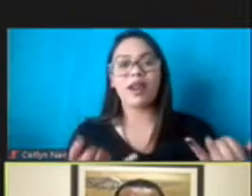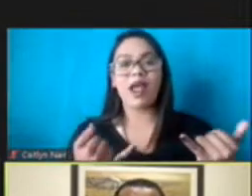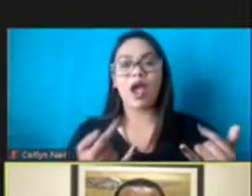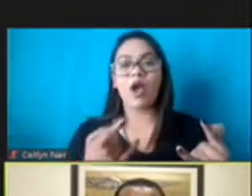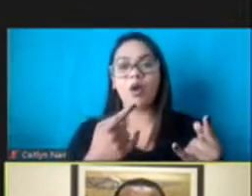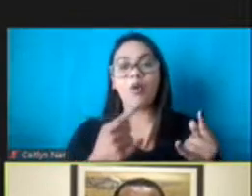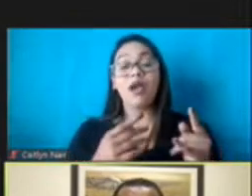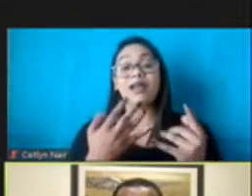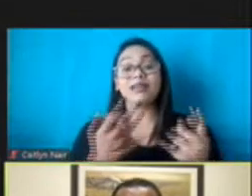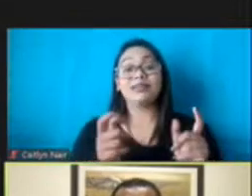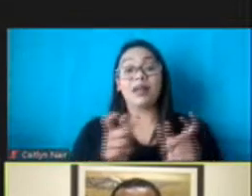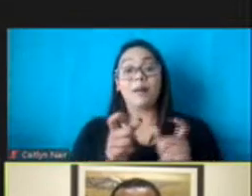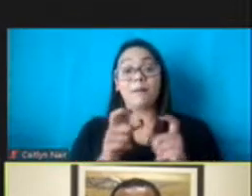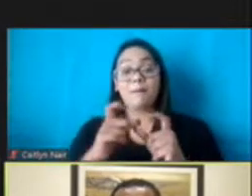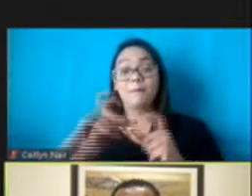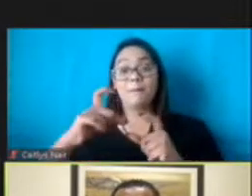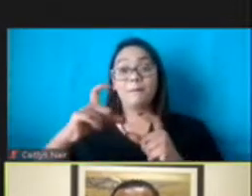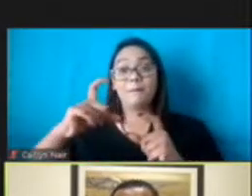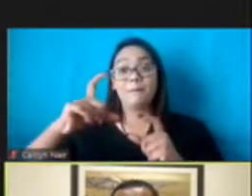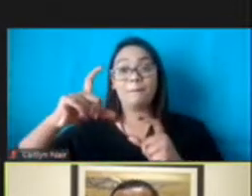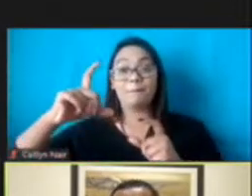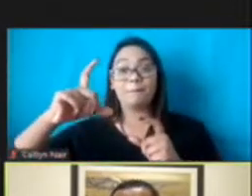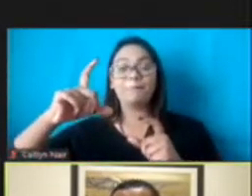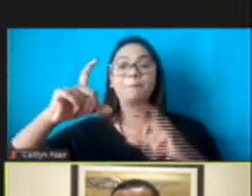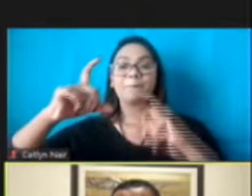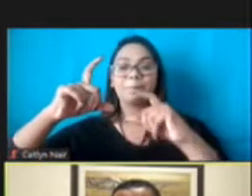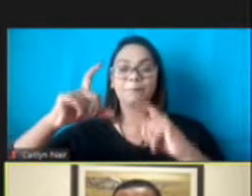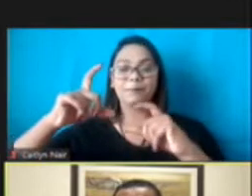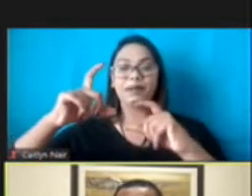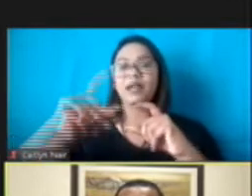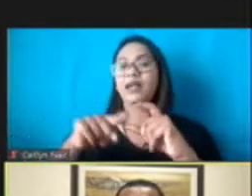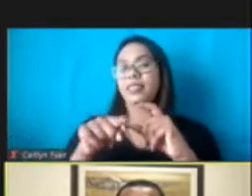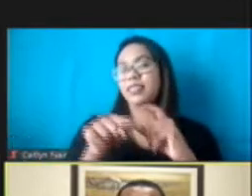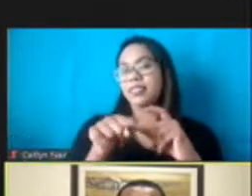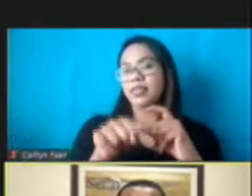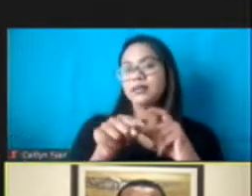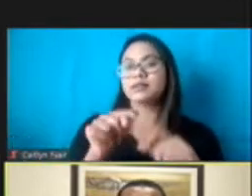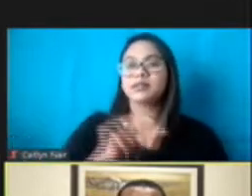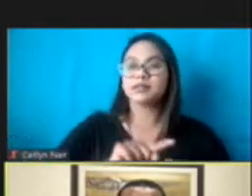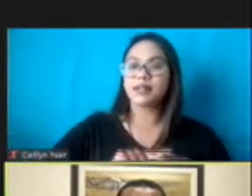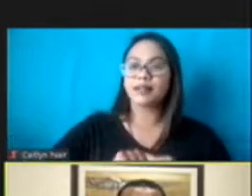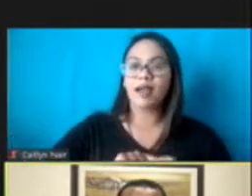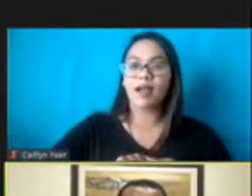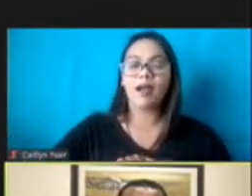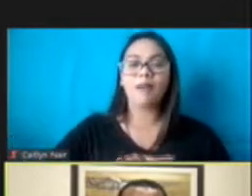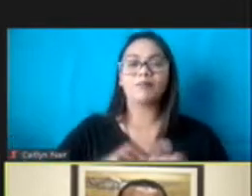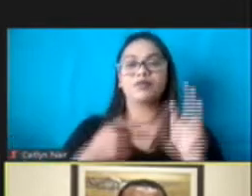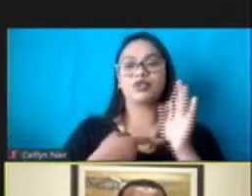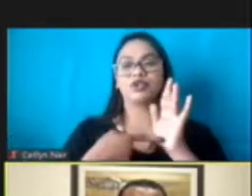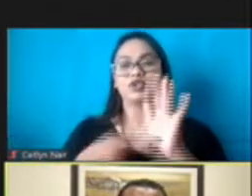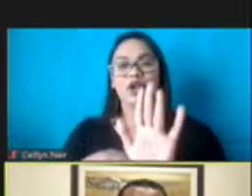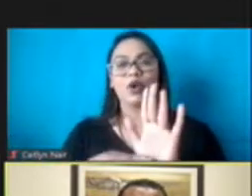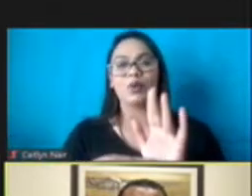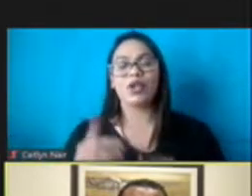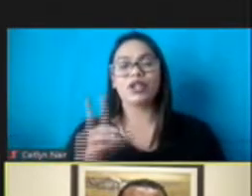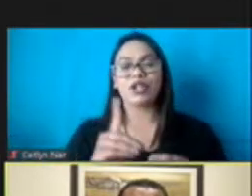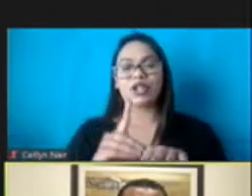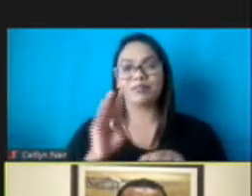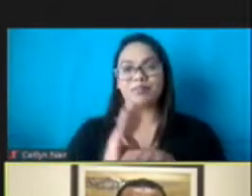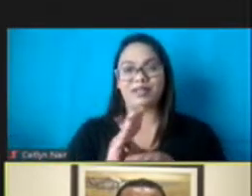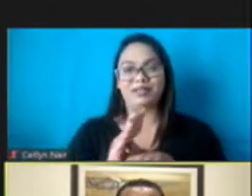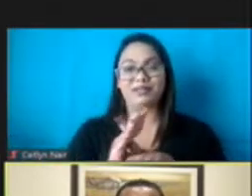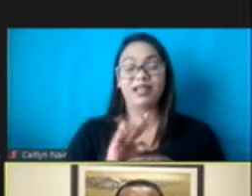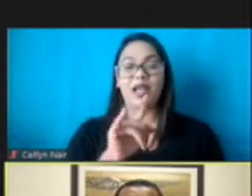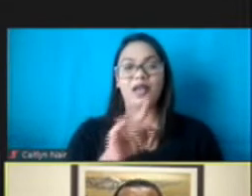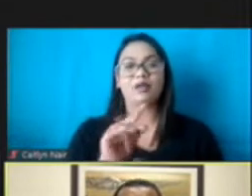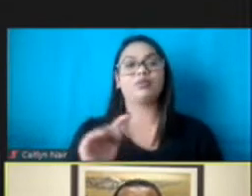started widening in the third wave already. And at the time, we looked at all our data, and that gap between hospitalization and